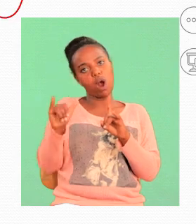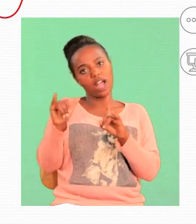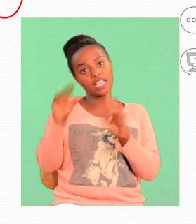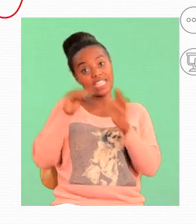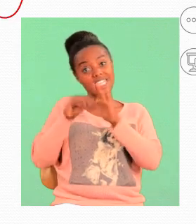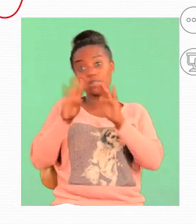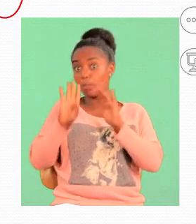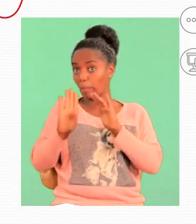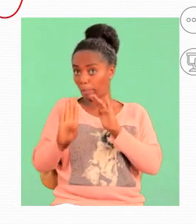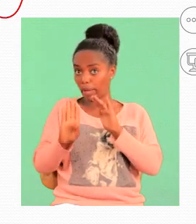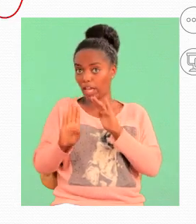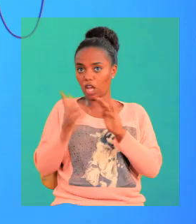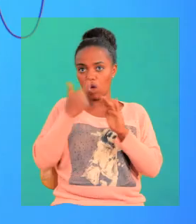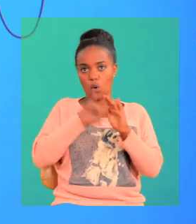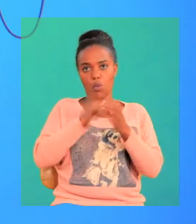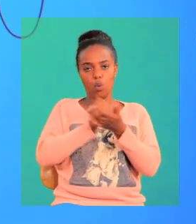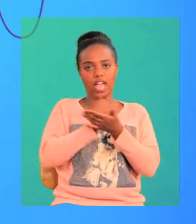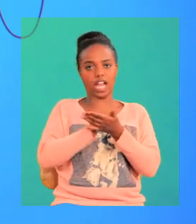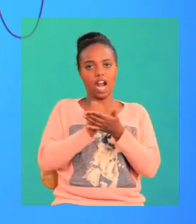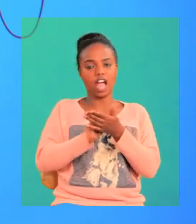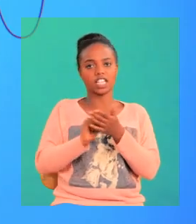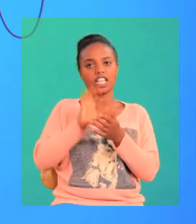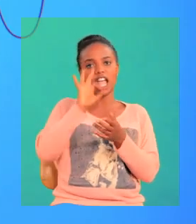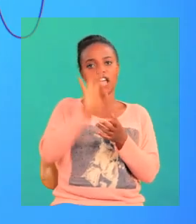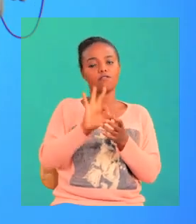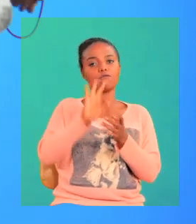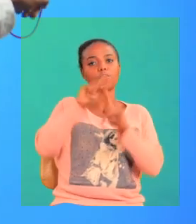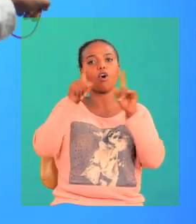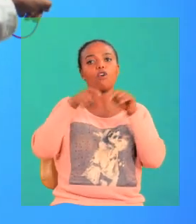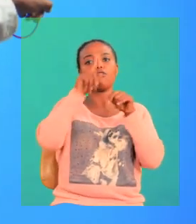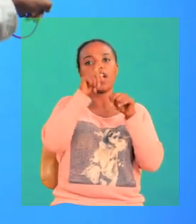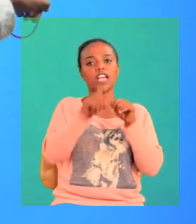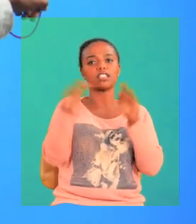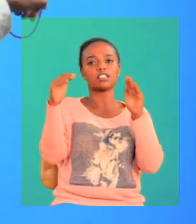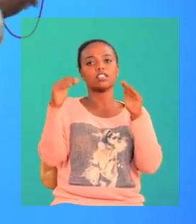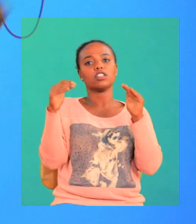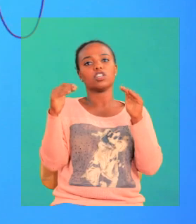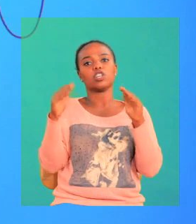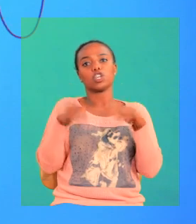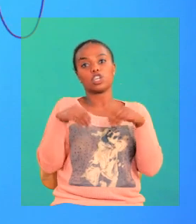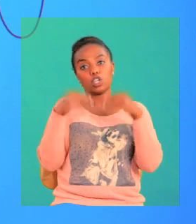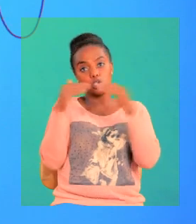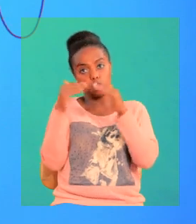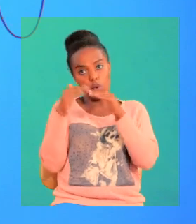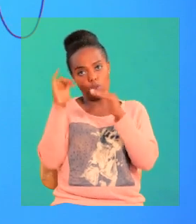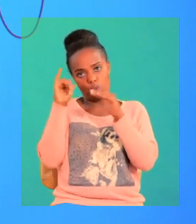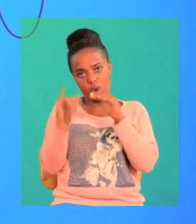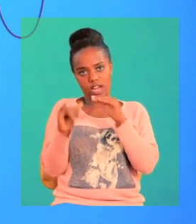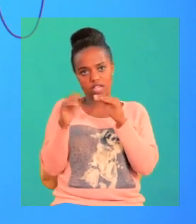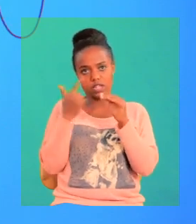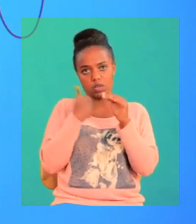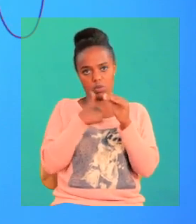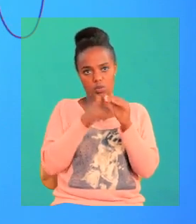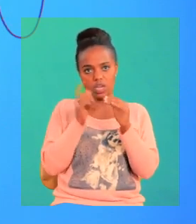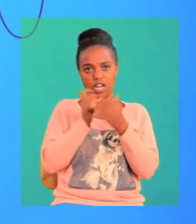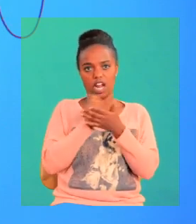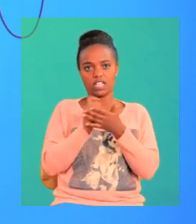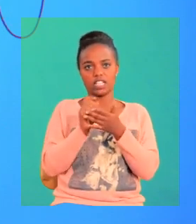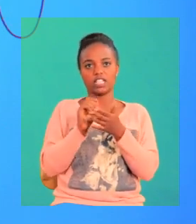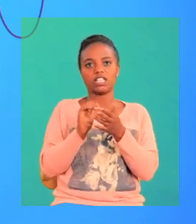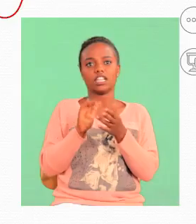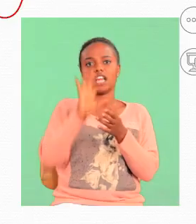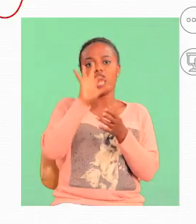B, then we write f of x gives you y. So we write f of x will be